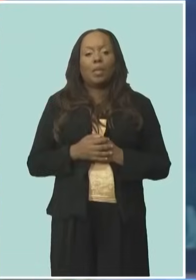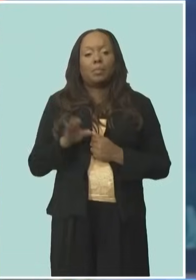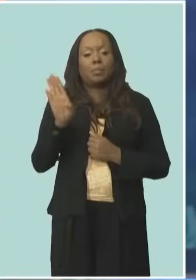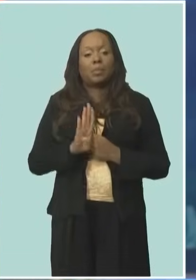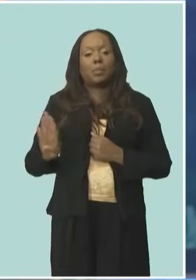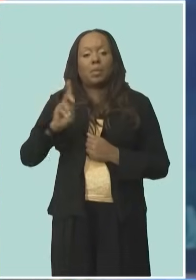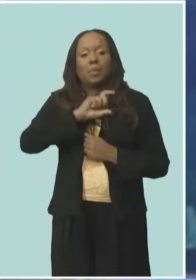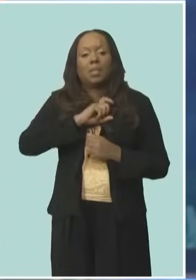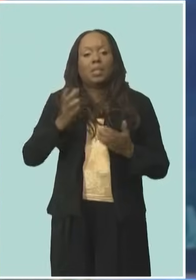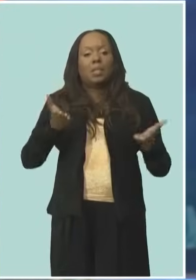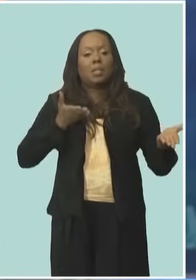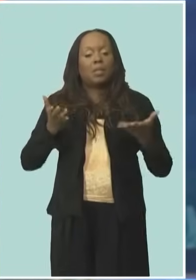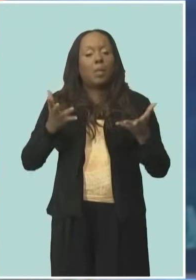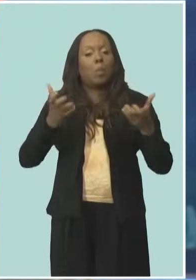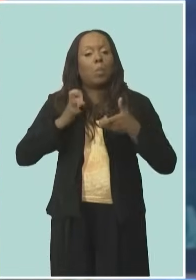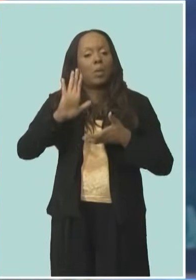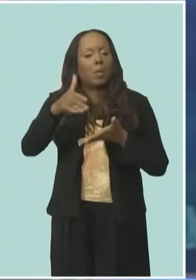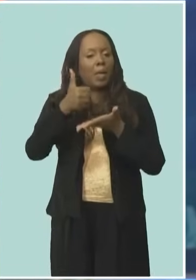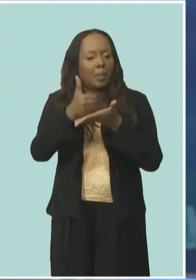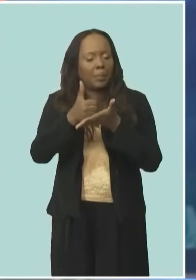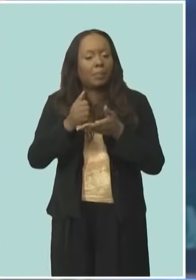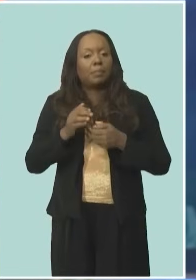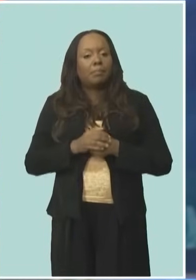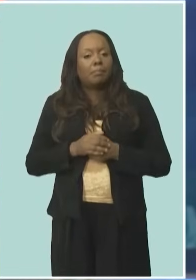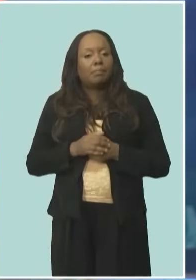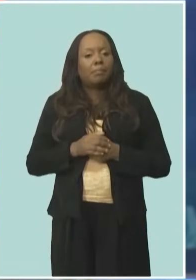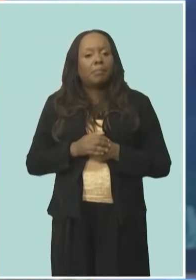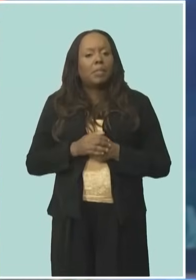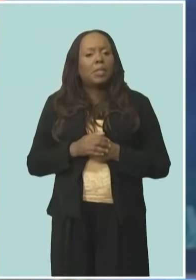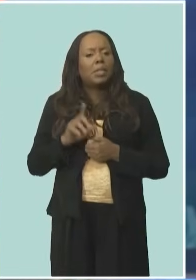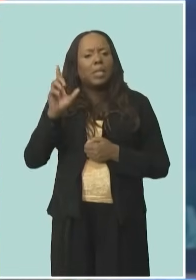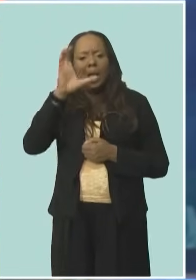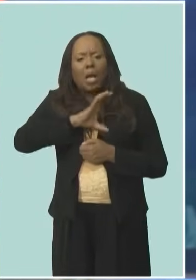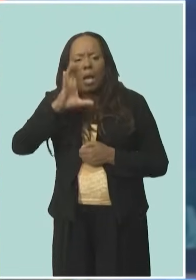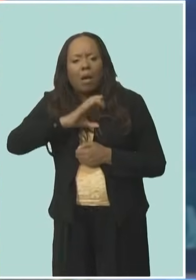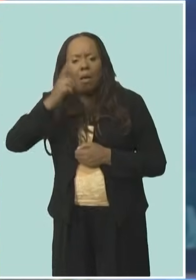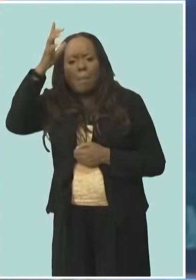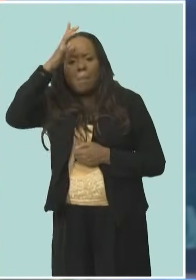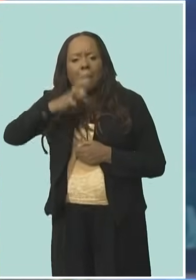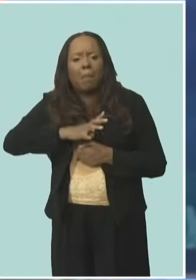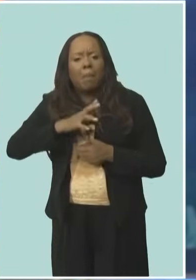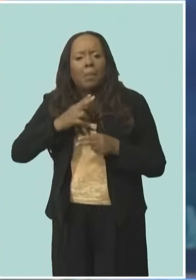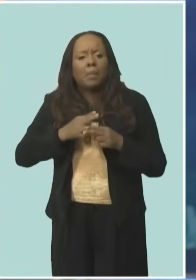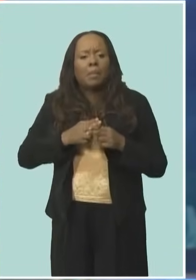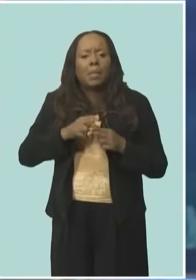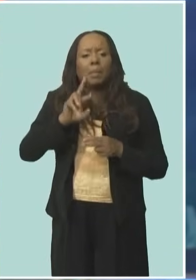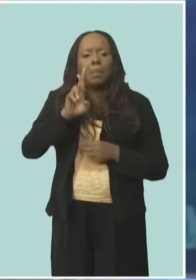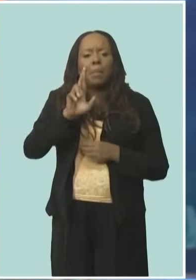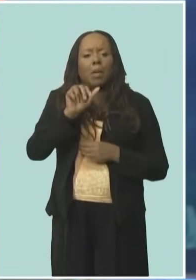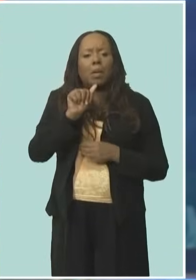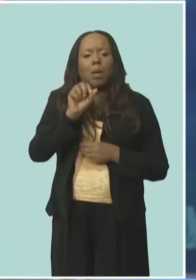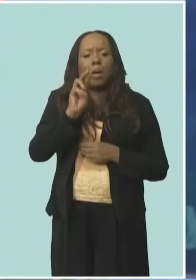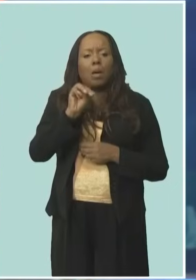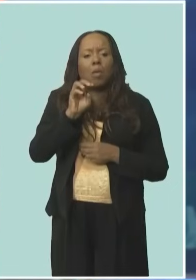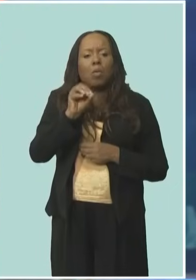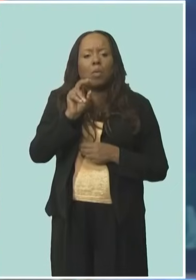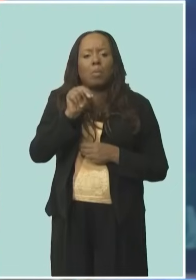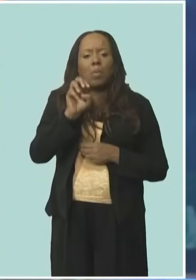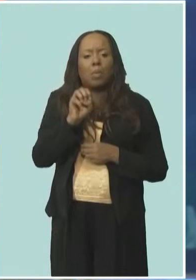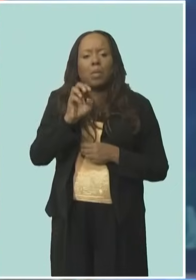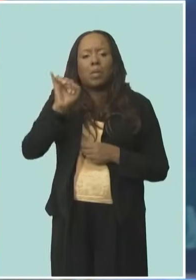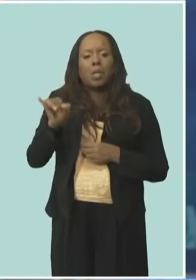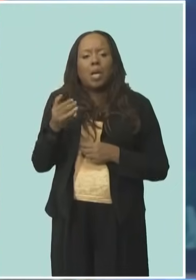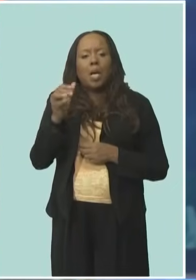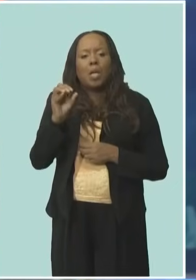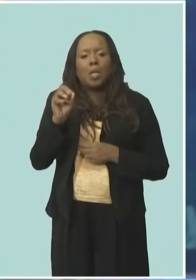The Barbados Police Service is seeking the public's assistance in locating 32-year-old Ramon Jamar da Costa Jordan, alias